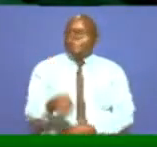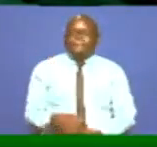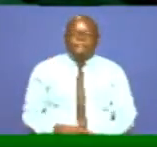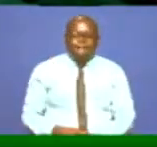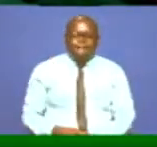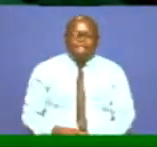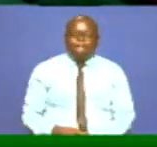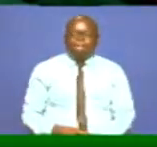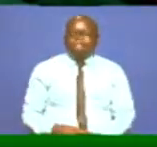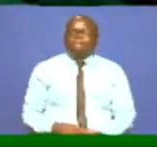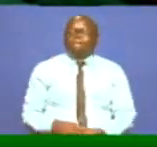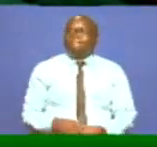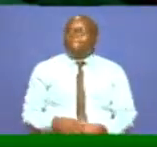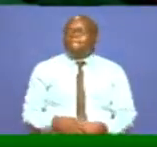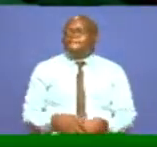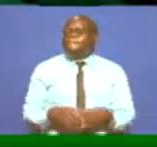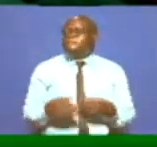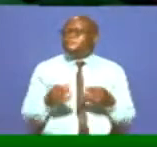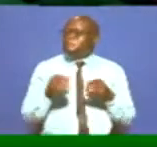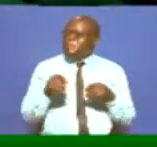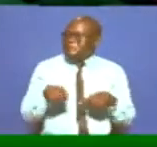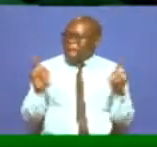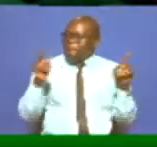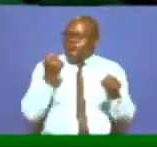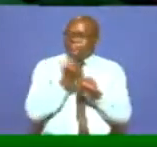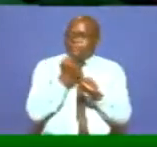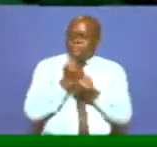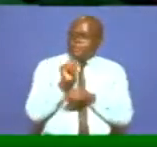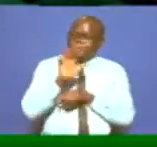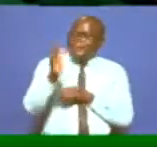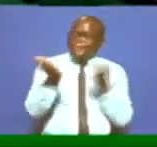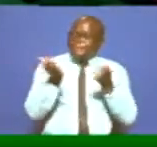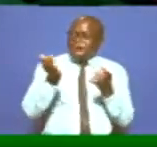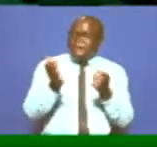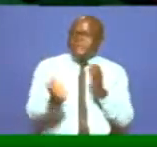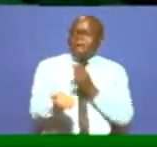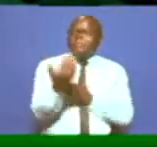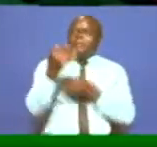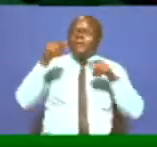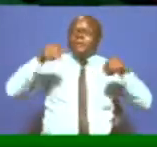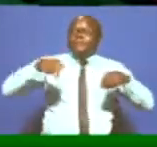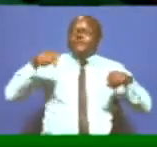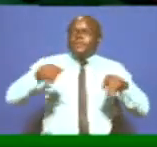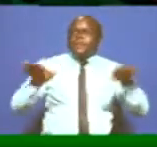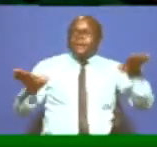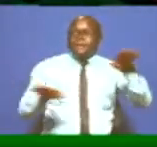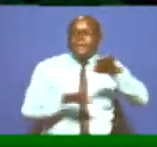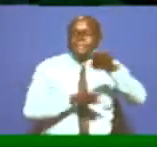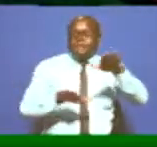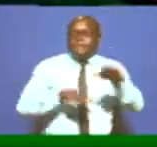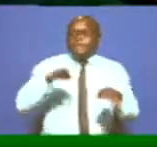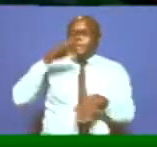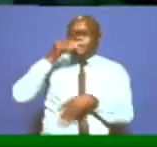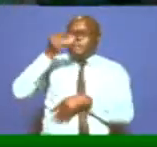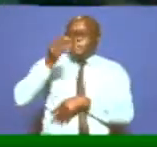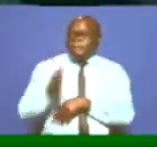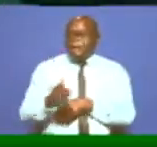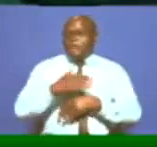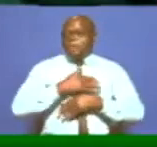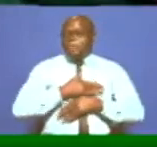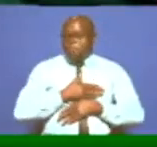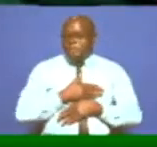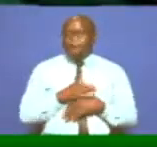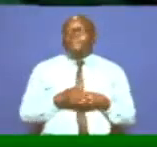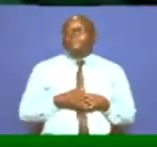to allow for it to transact business this morning. And the Deputy Speaker, Honorable Moses Cheboi, has